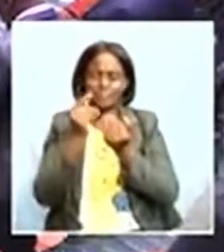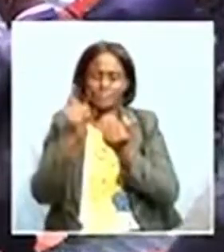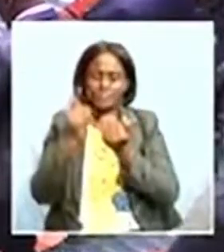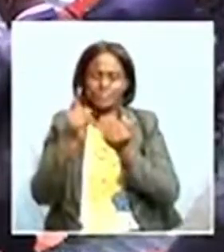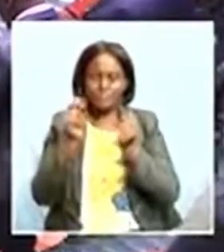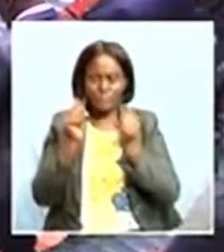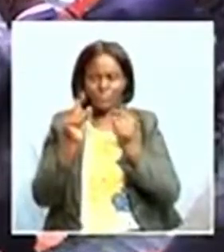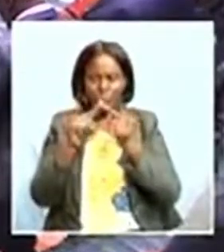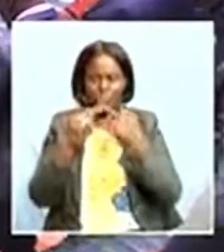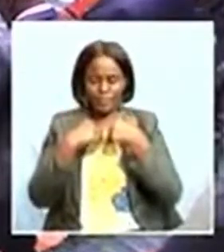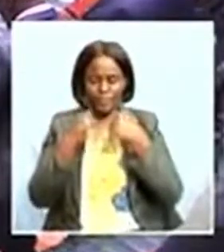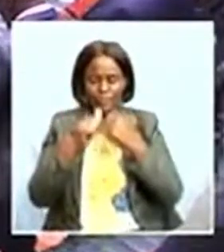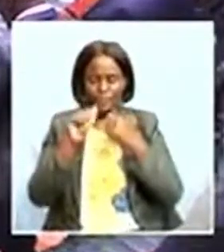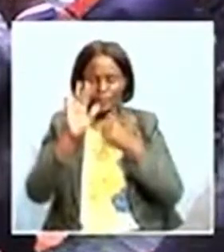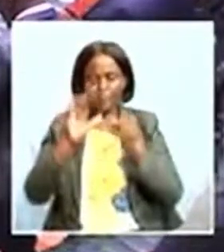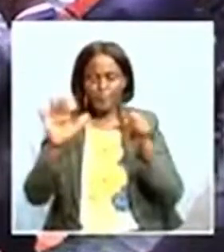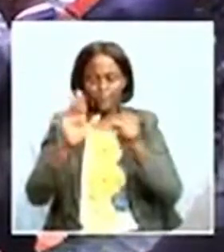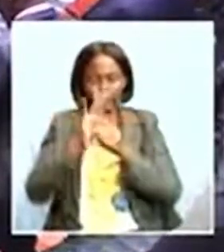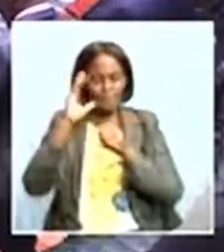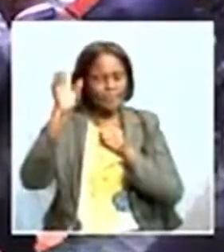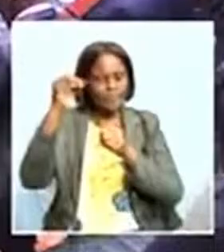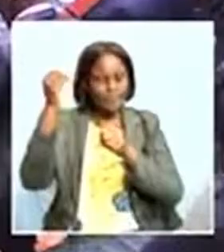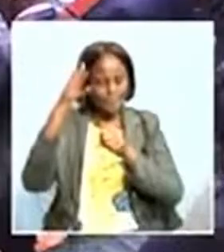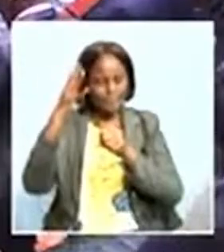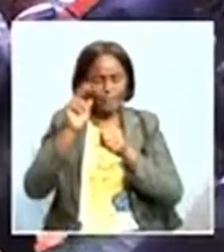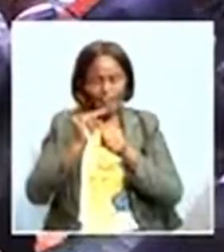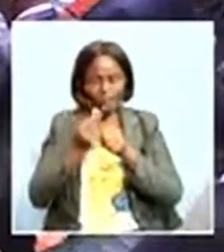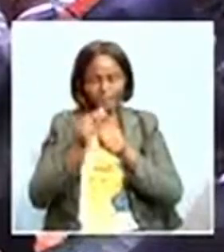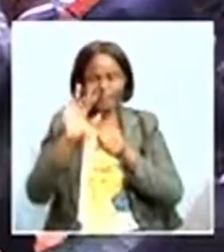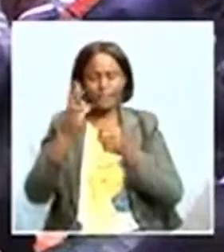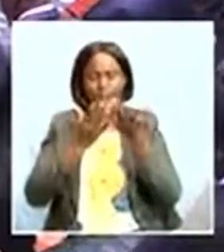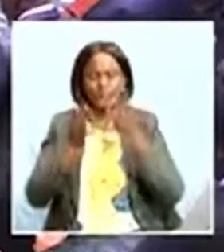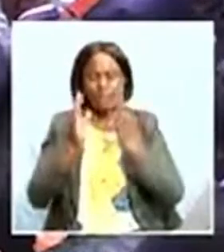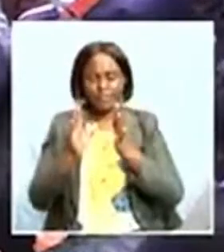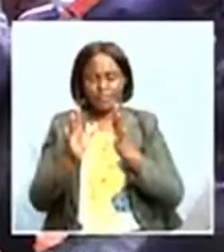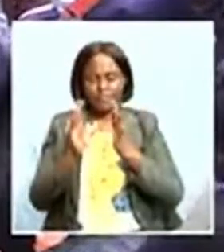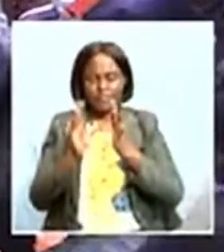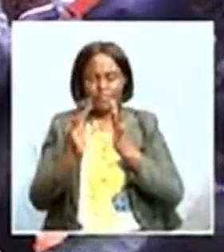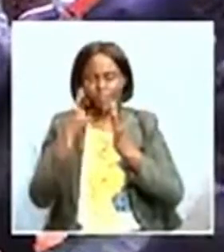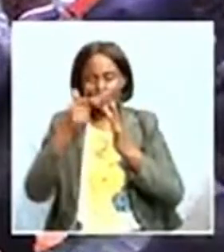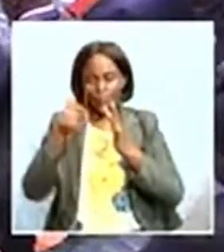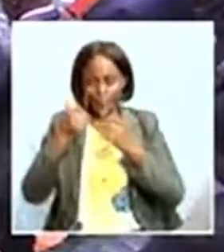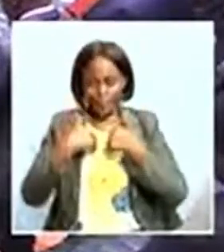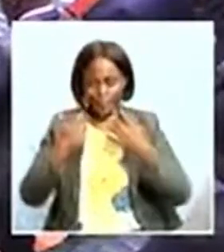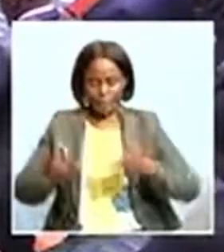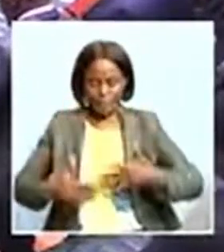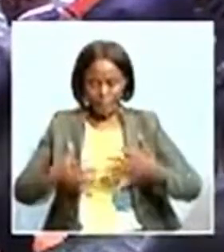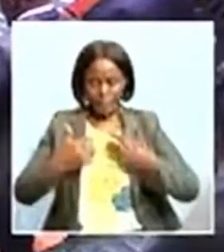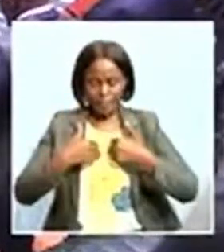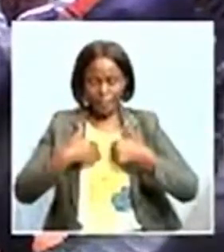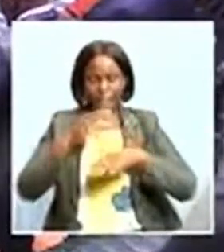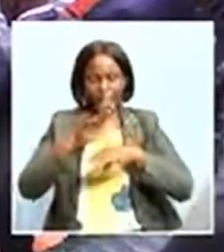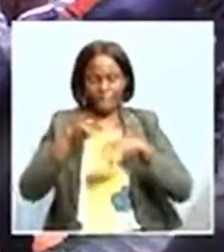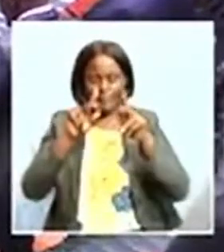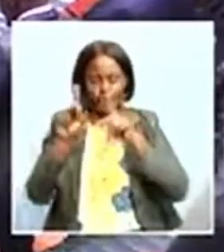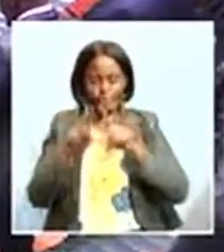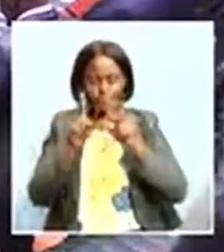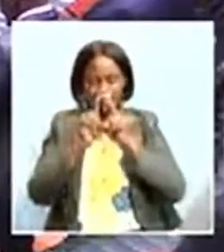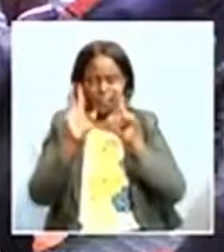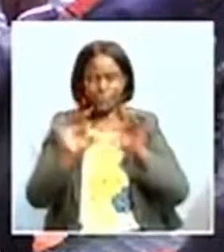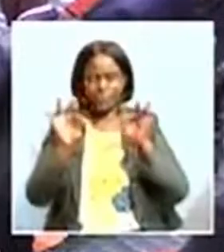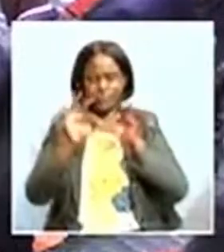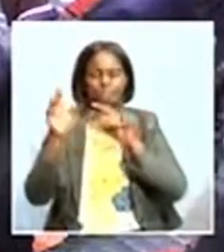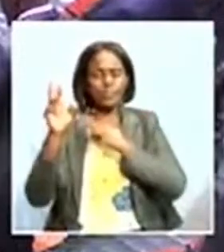beseech you to consider with your abundant favor us, your servants, whom you have been pleased to call to the performance of such